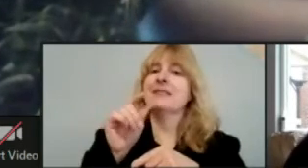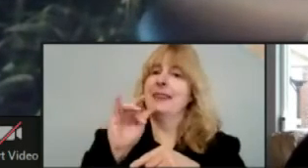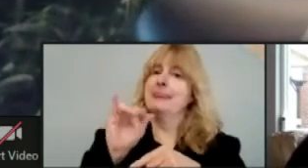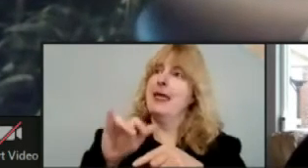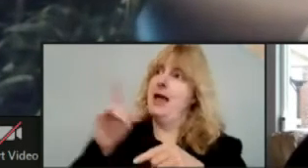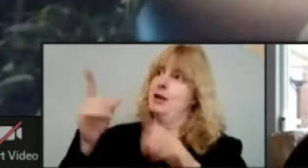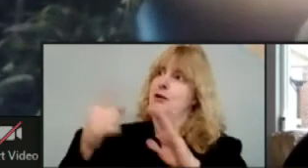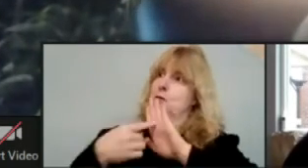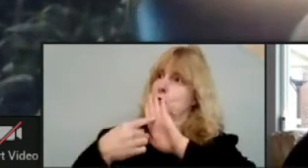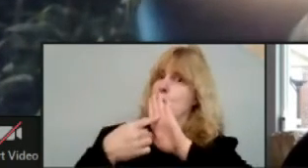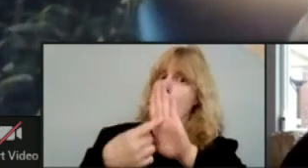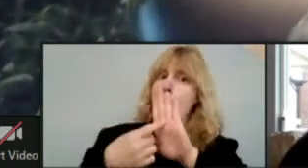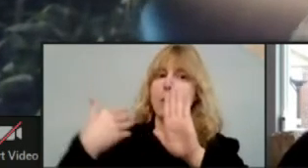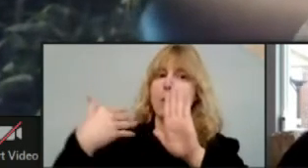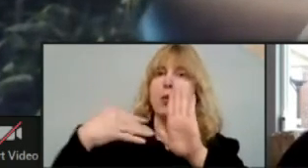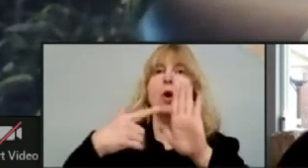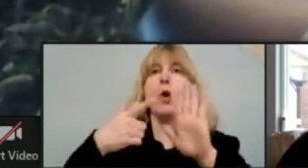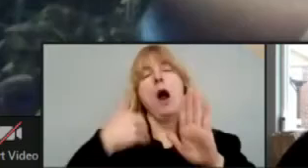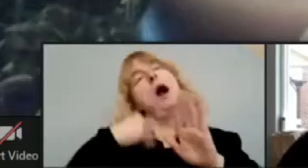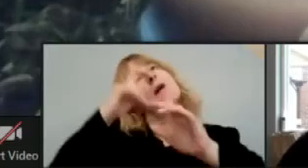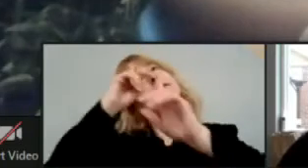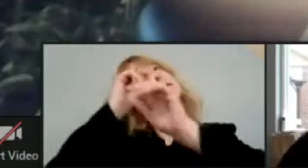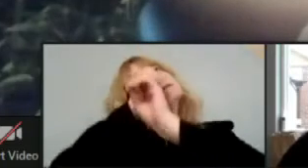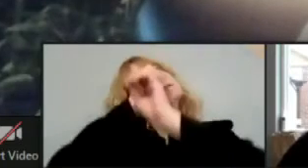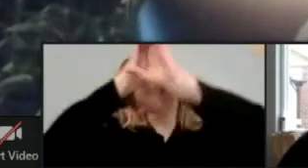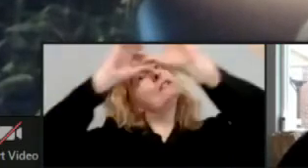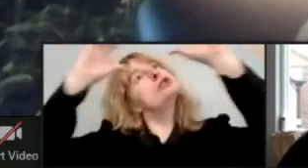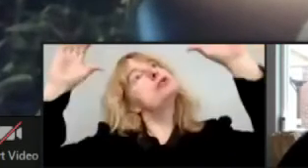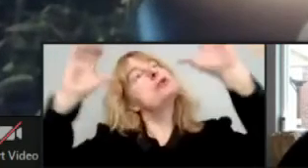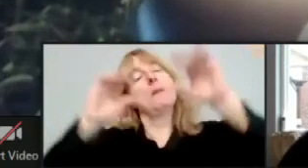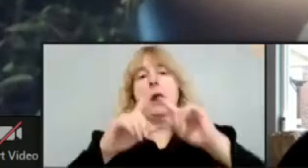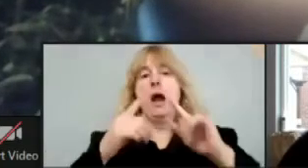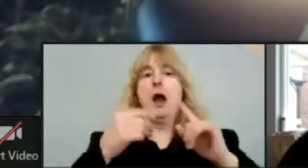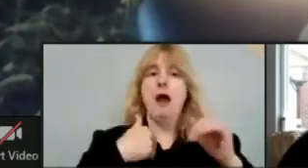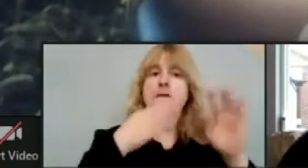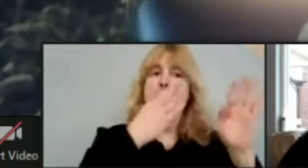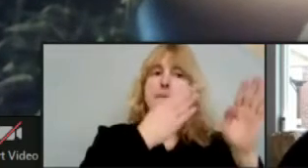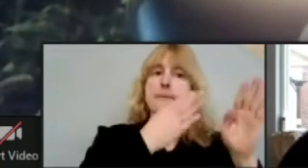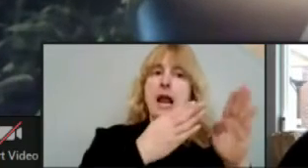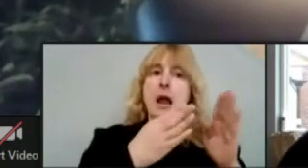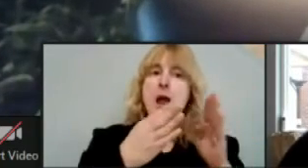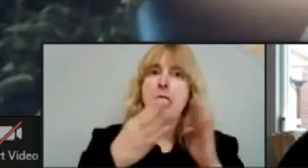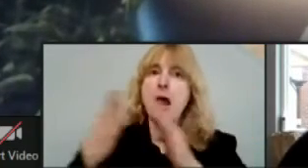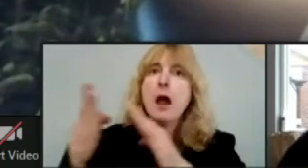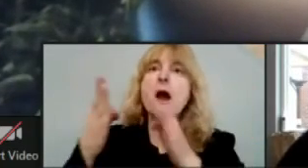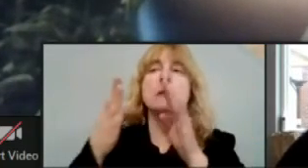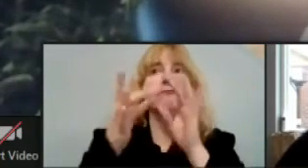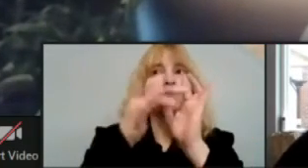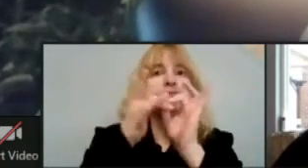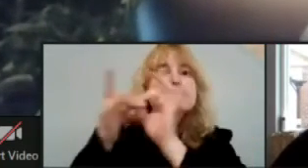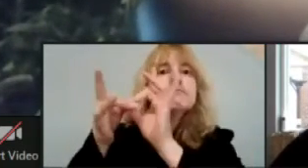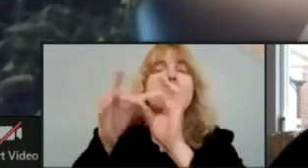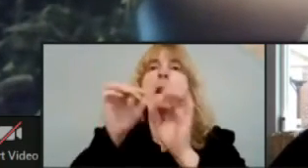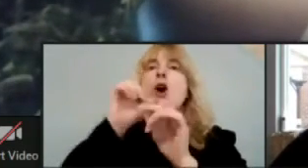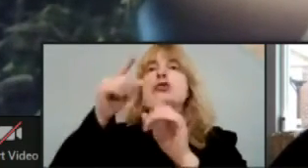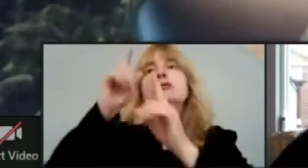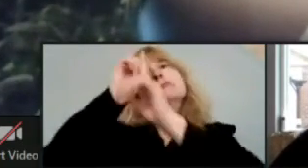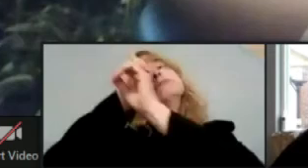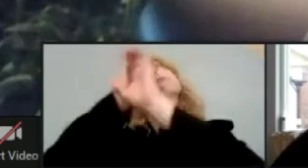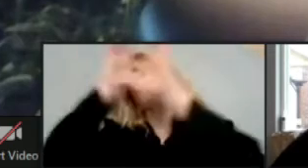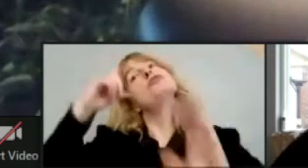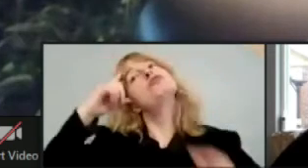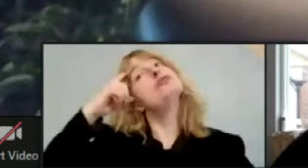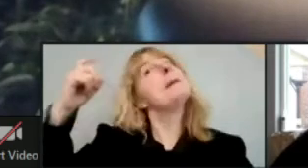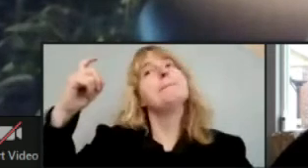a vision, but what's important is that you have a strategic plan linked to that vision. And I think she